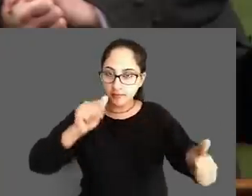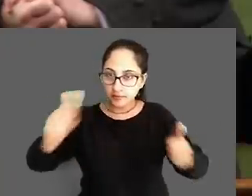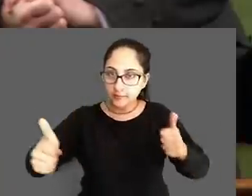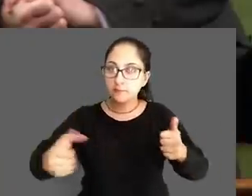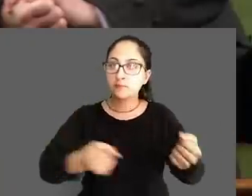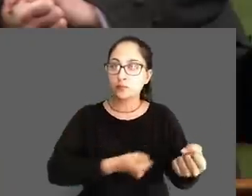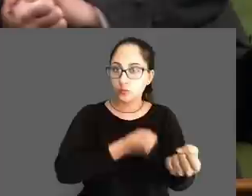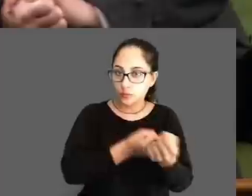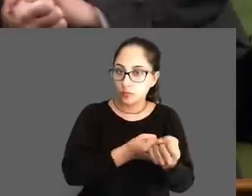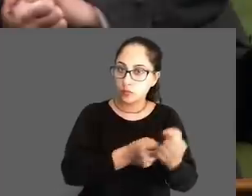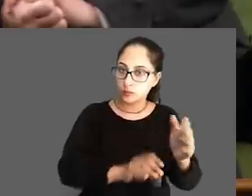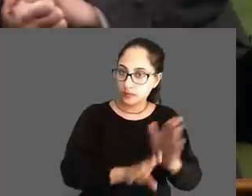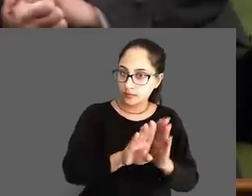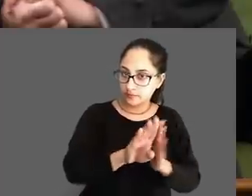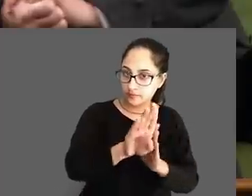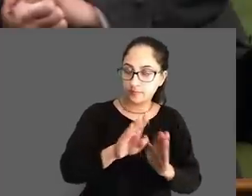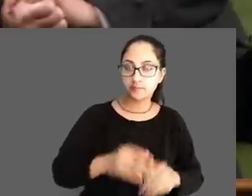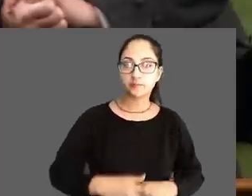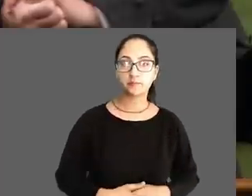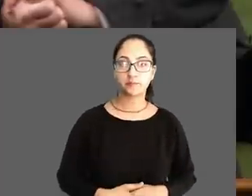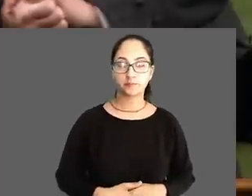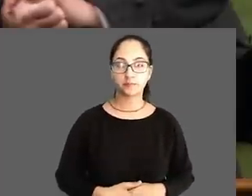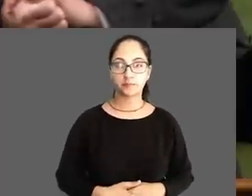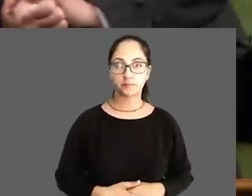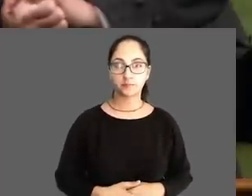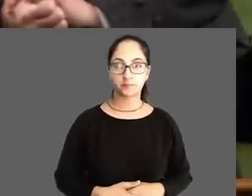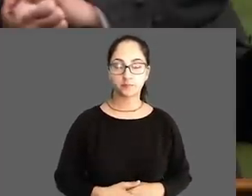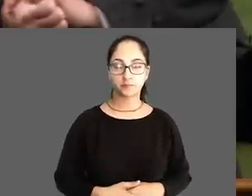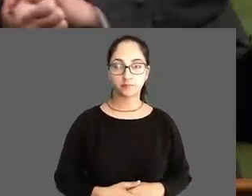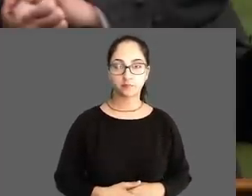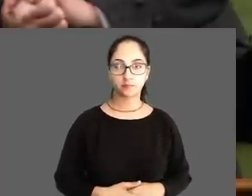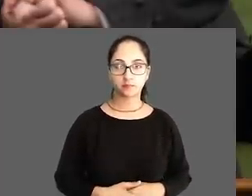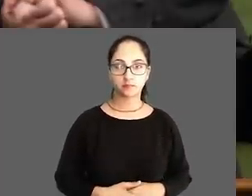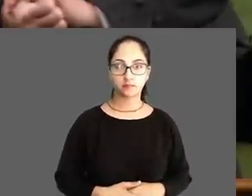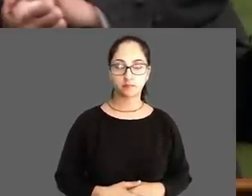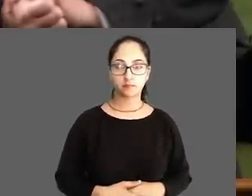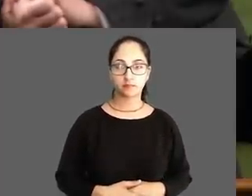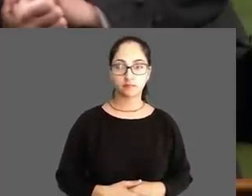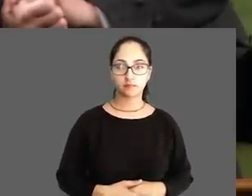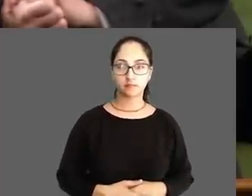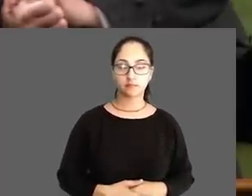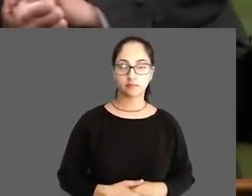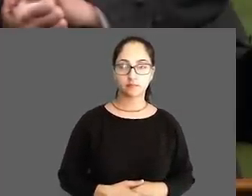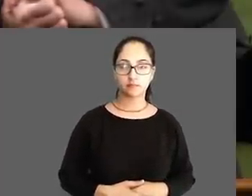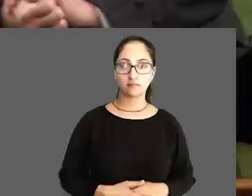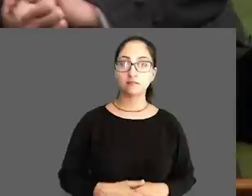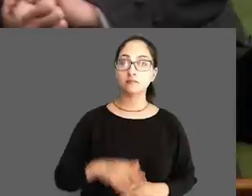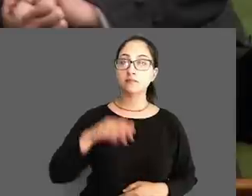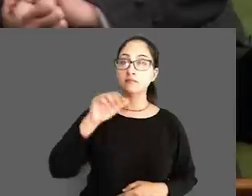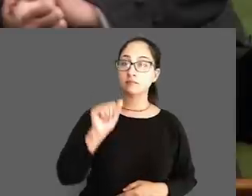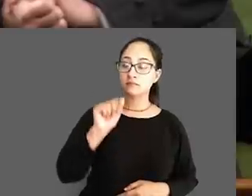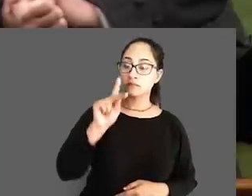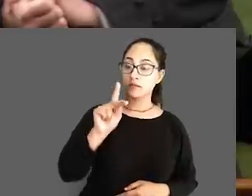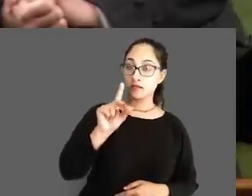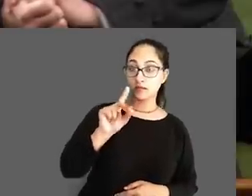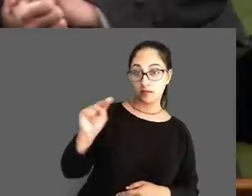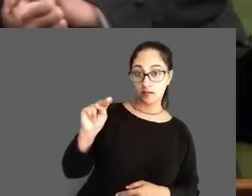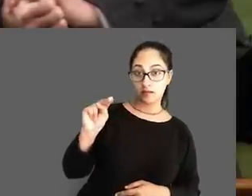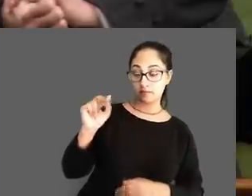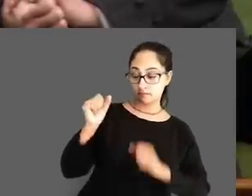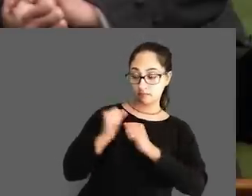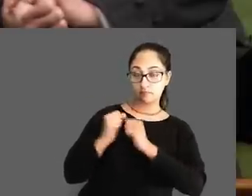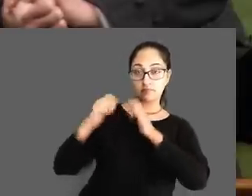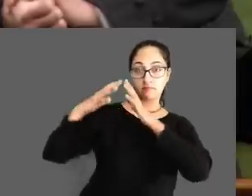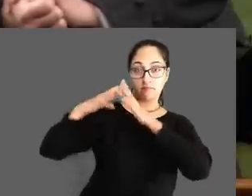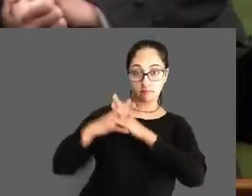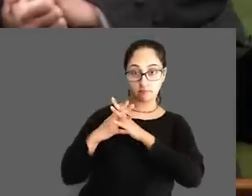has changed fundamentally with the creation of new states like Bangladesh, the horrors